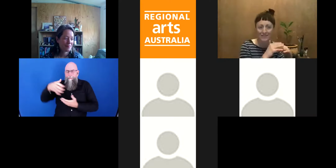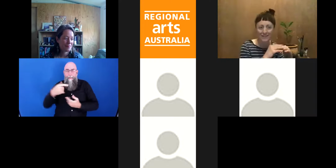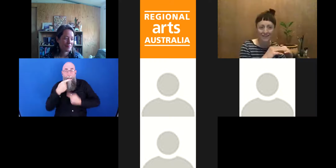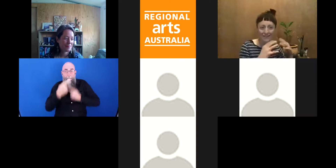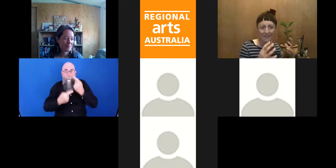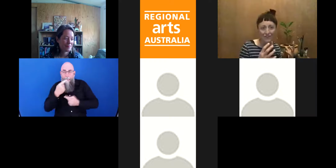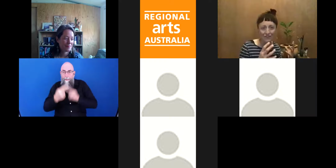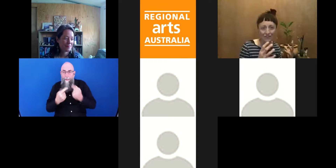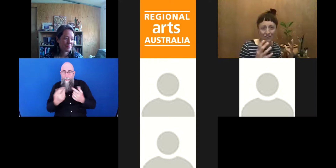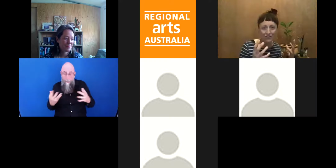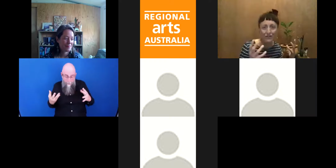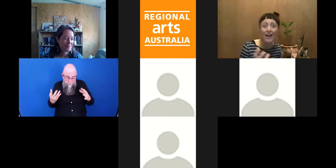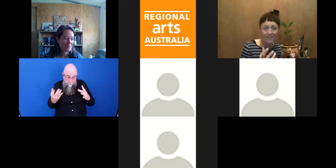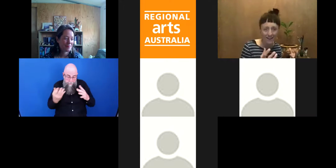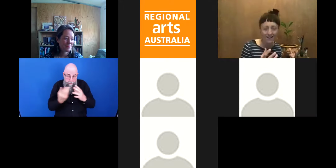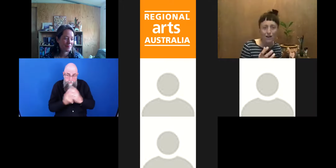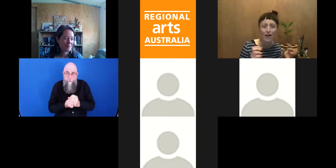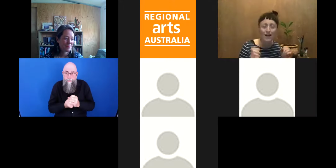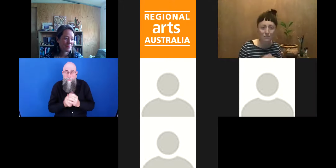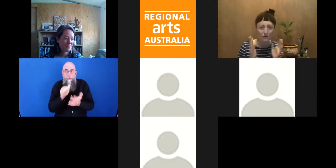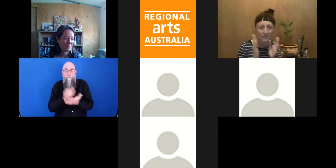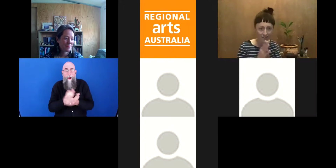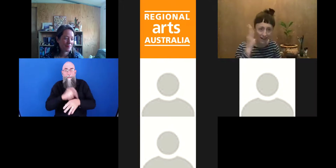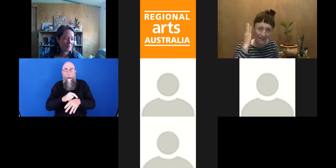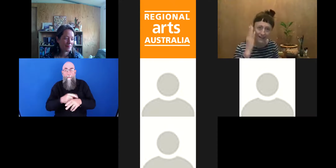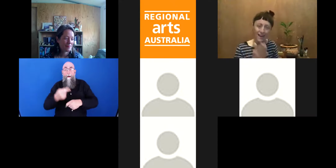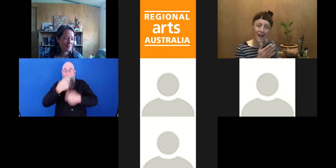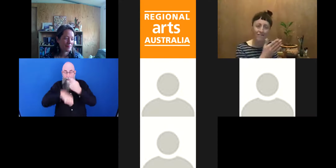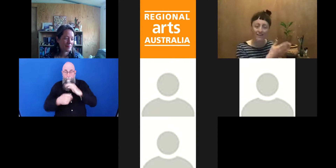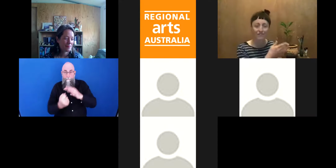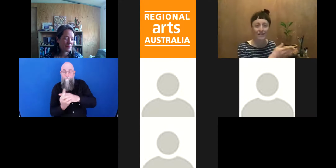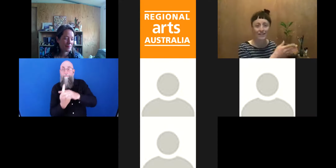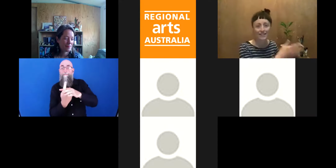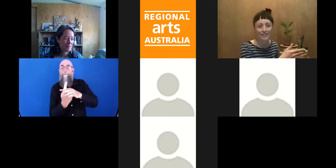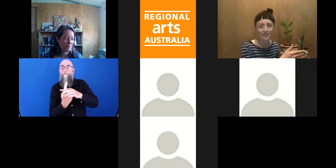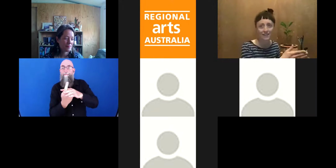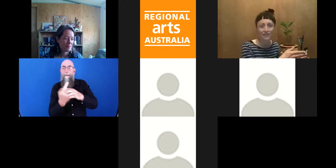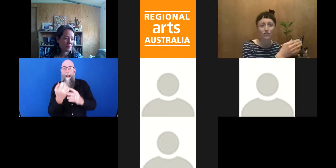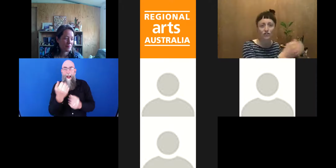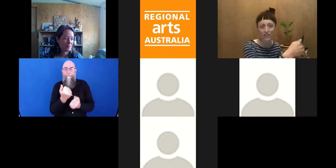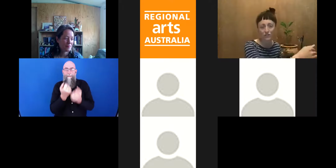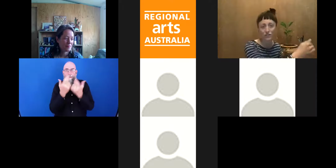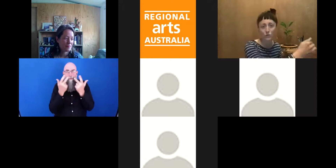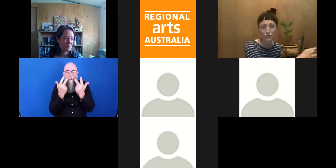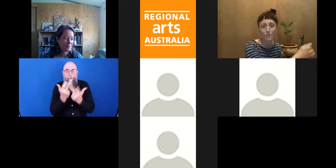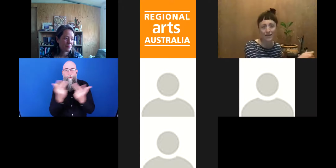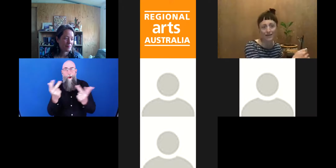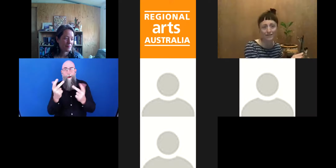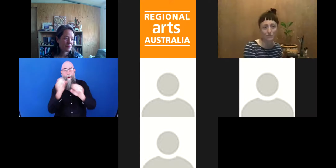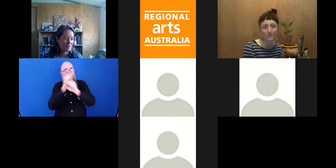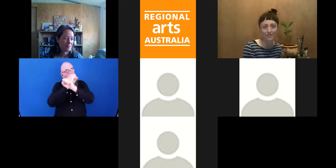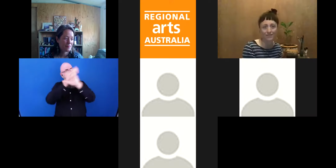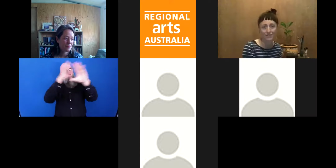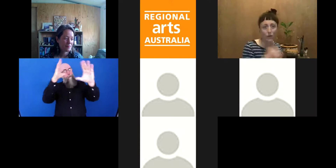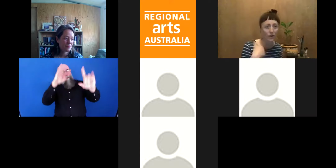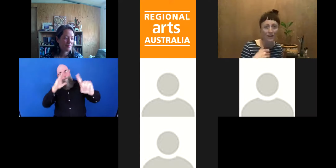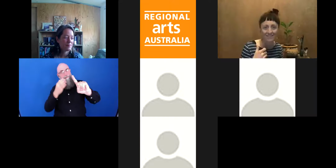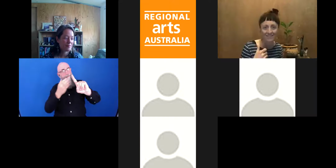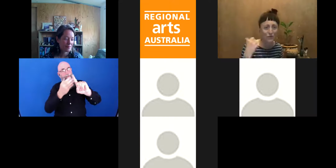put them together and it could create an outcome as opposed to like having a really clear trajectory towards making something